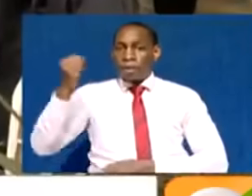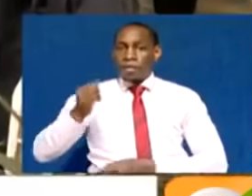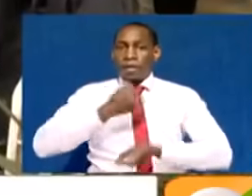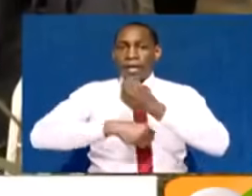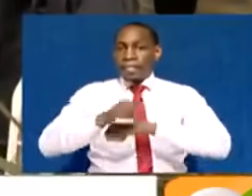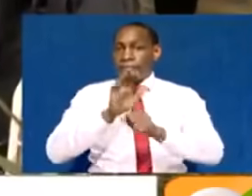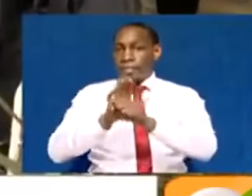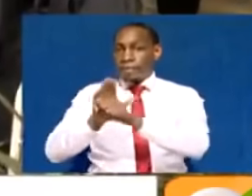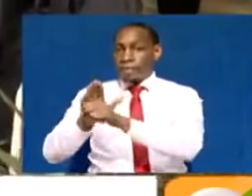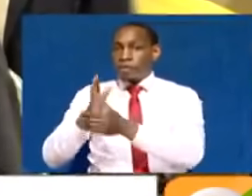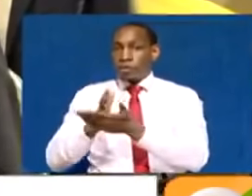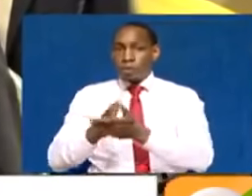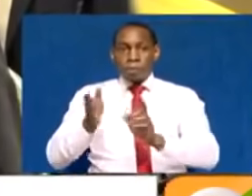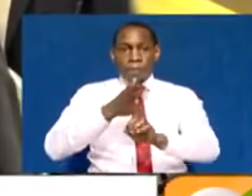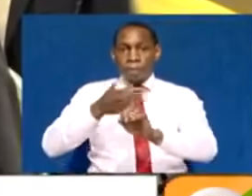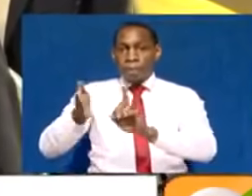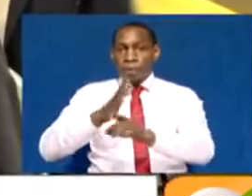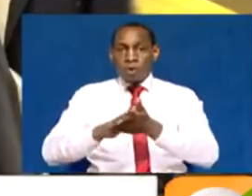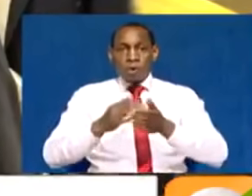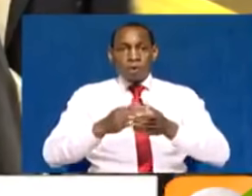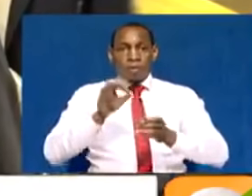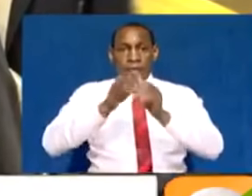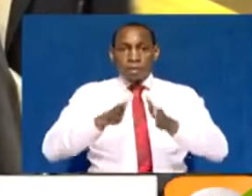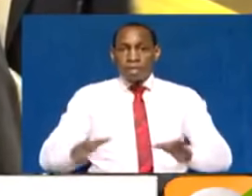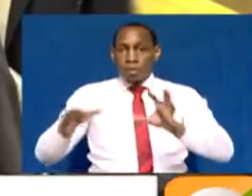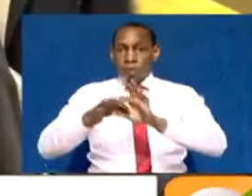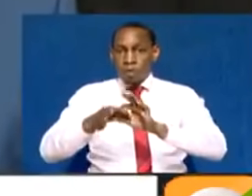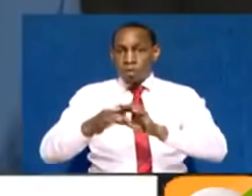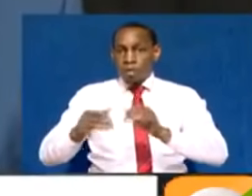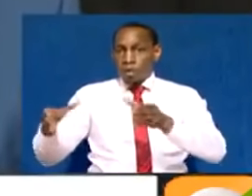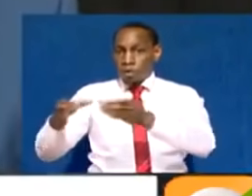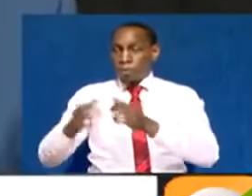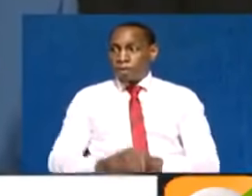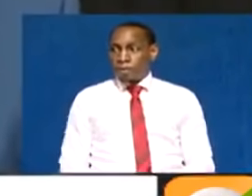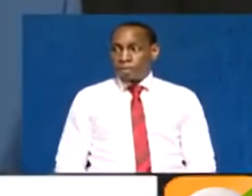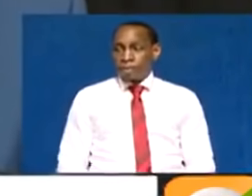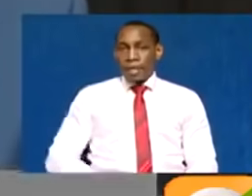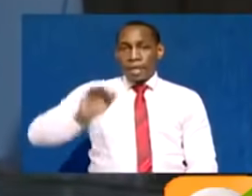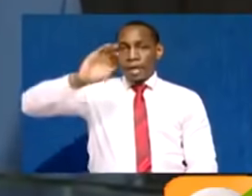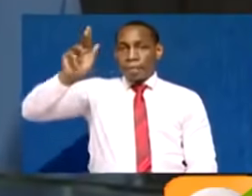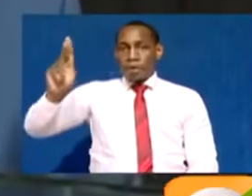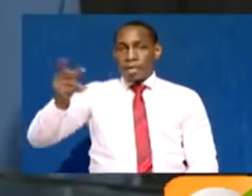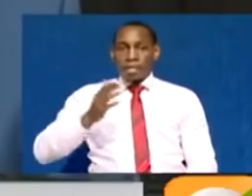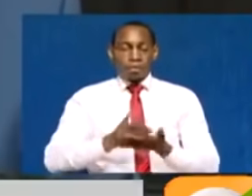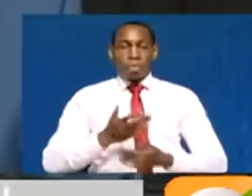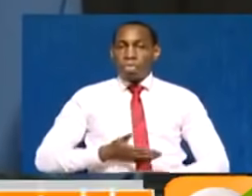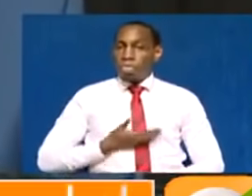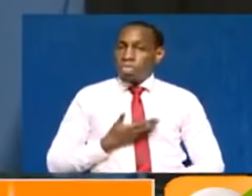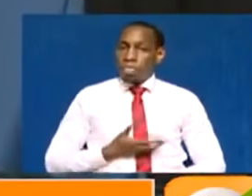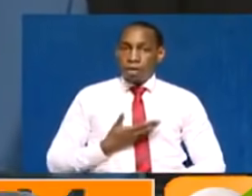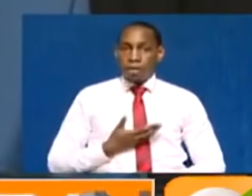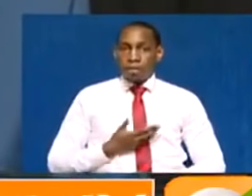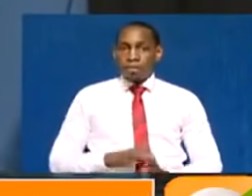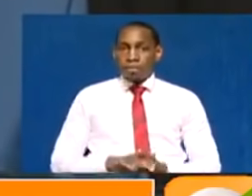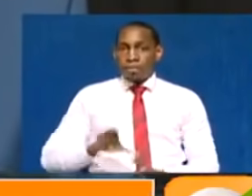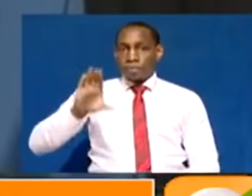activity, as would-be suitors attempt to lure the voters to join their camp. Mount Kenya is agitated,